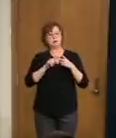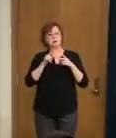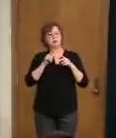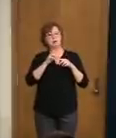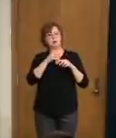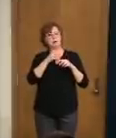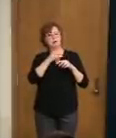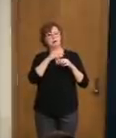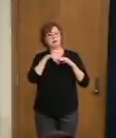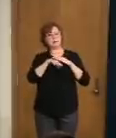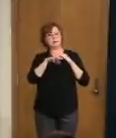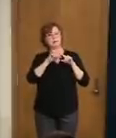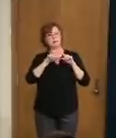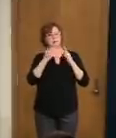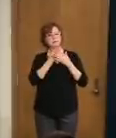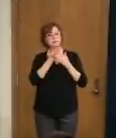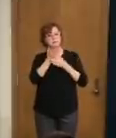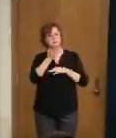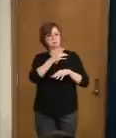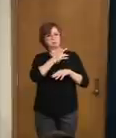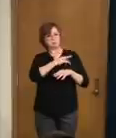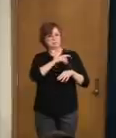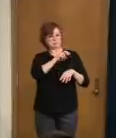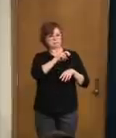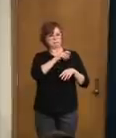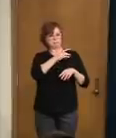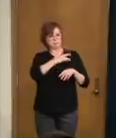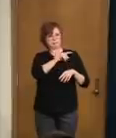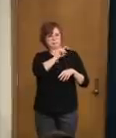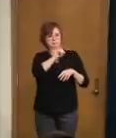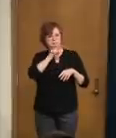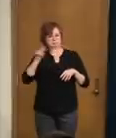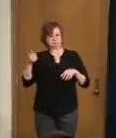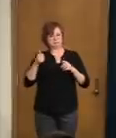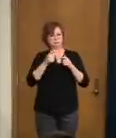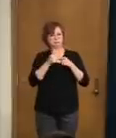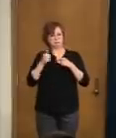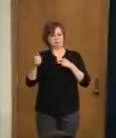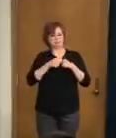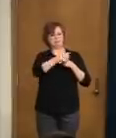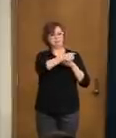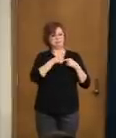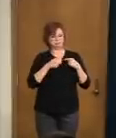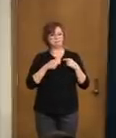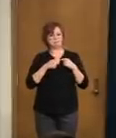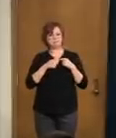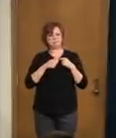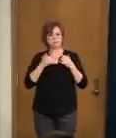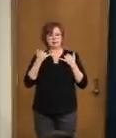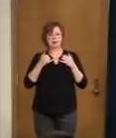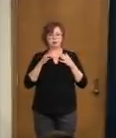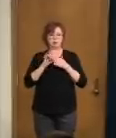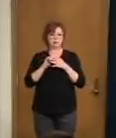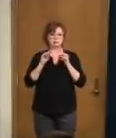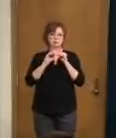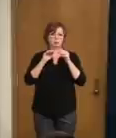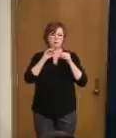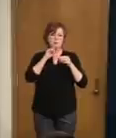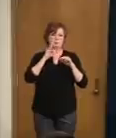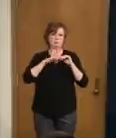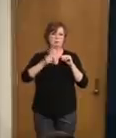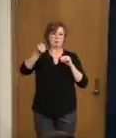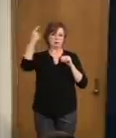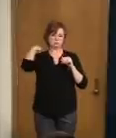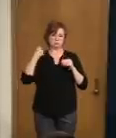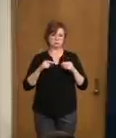travel unless absolutely essential. And we see, transmission in healthcare settings and workplaces, but primarily it